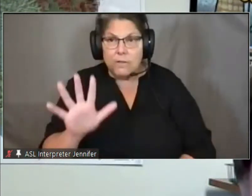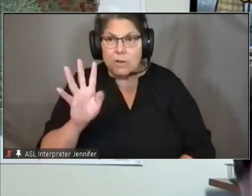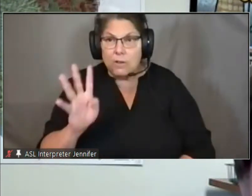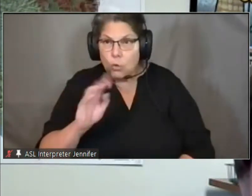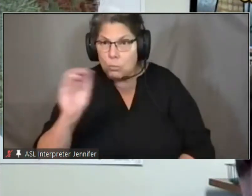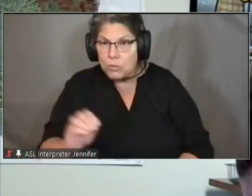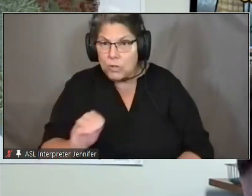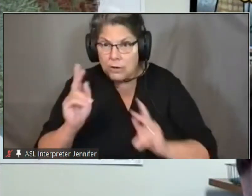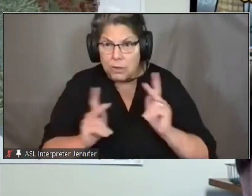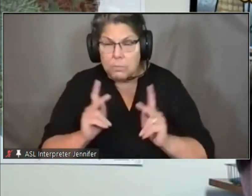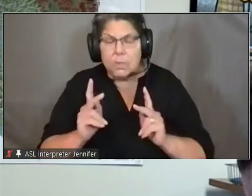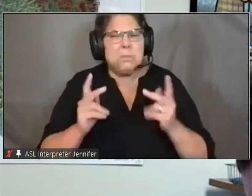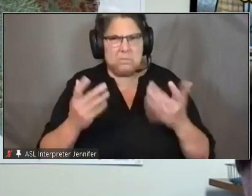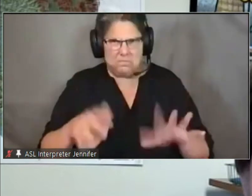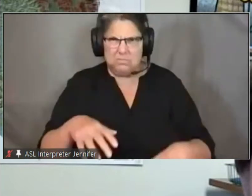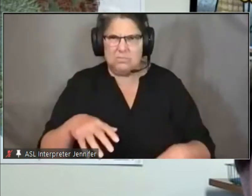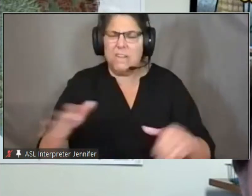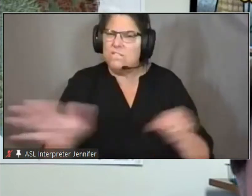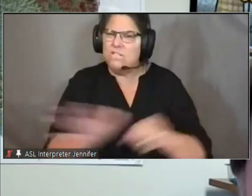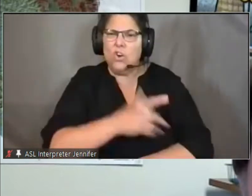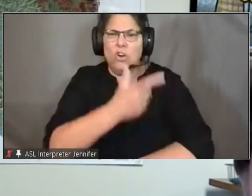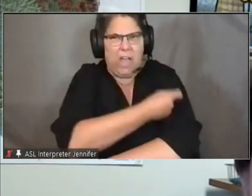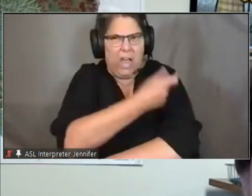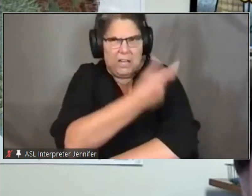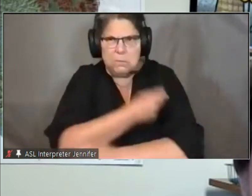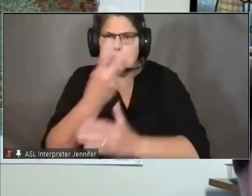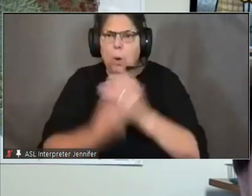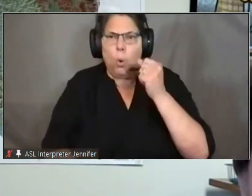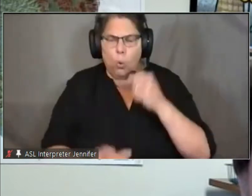vaccinated. From an equity perspective,